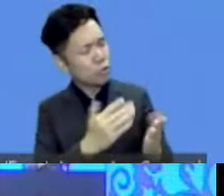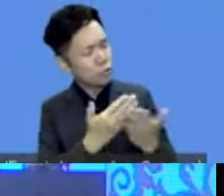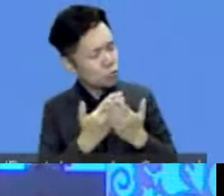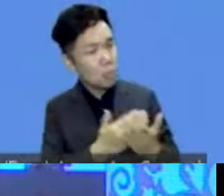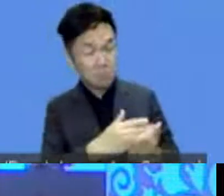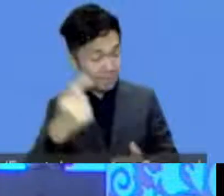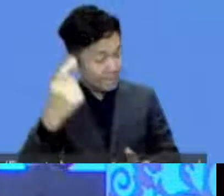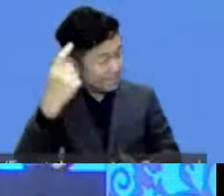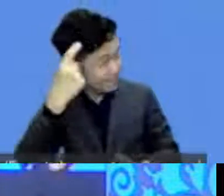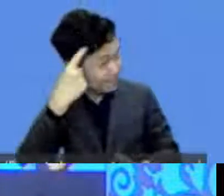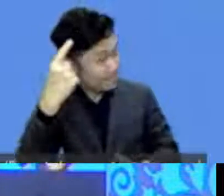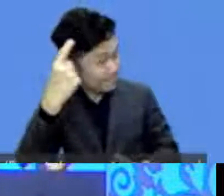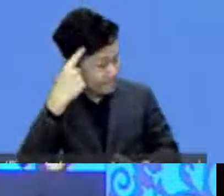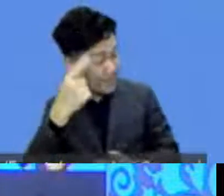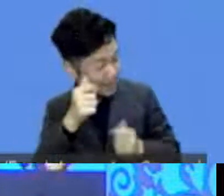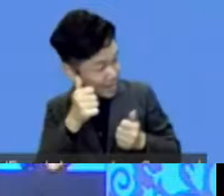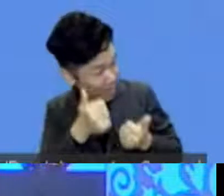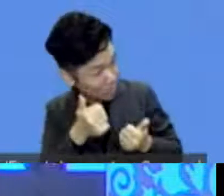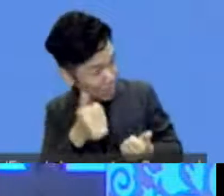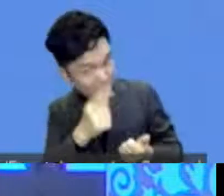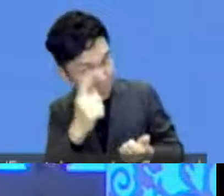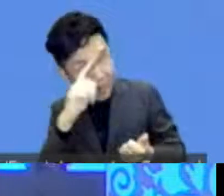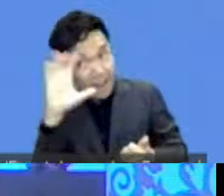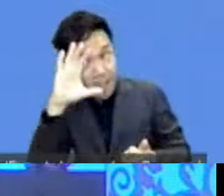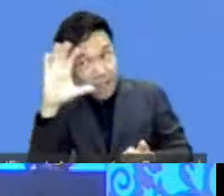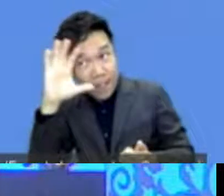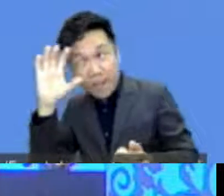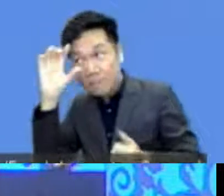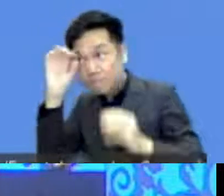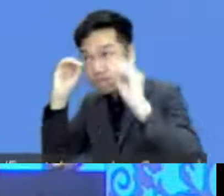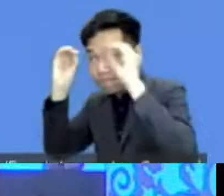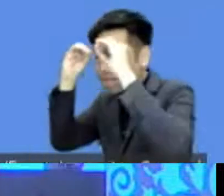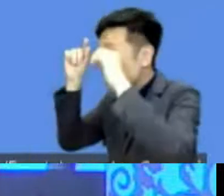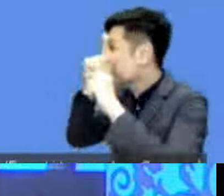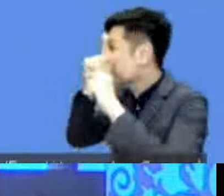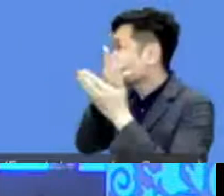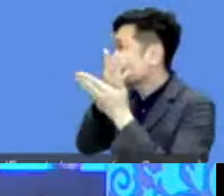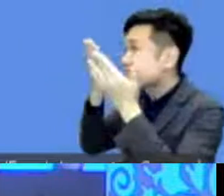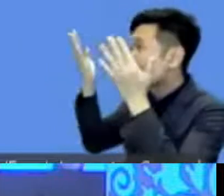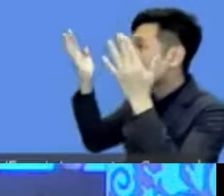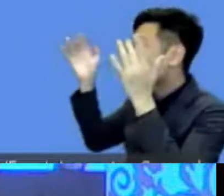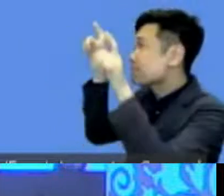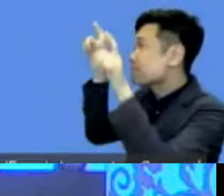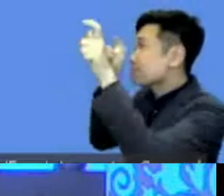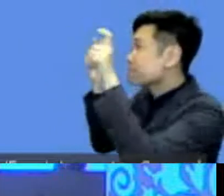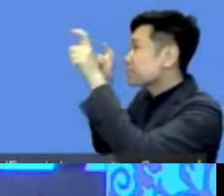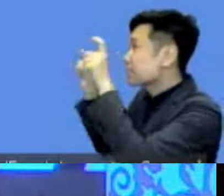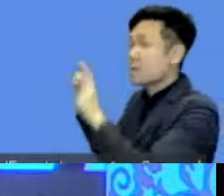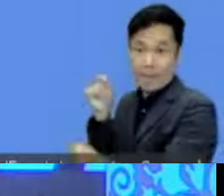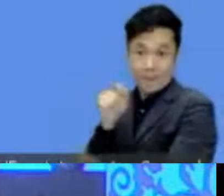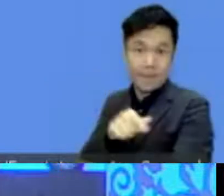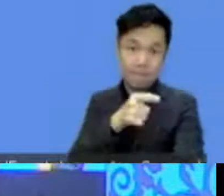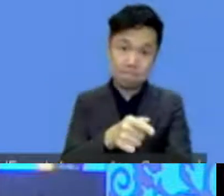responsible co-creators of information is important. Next one, please.